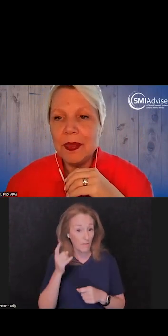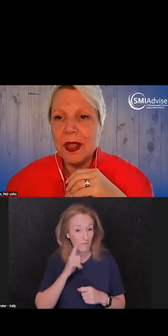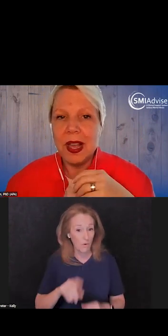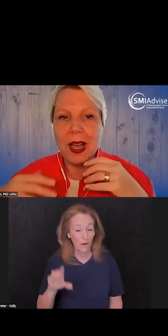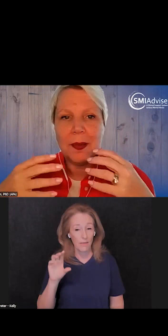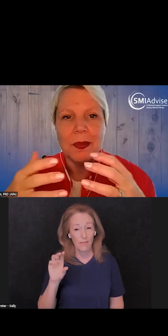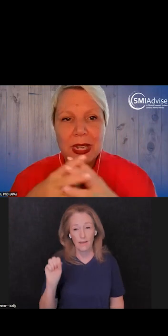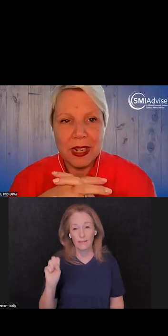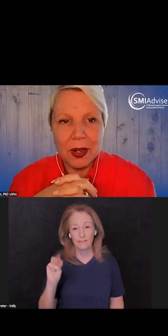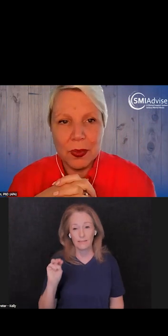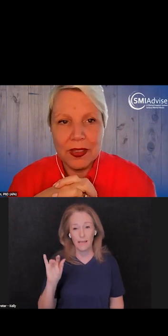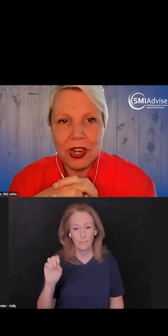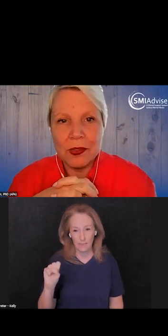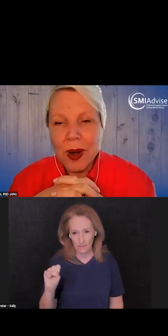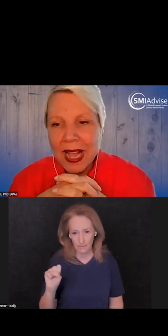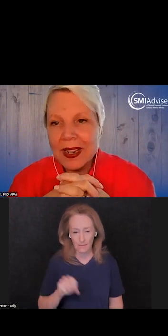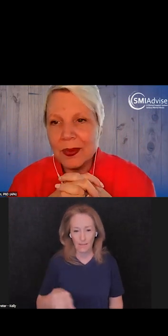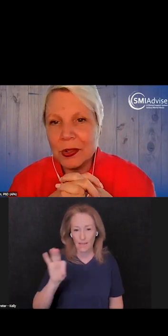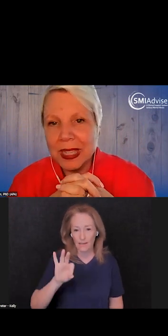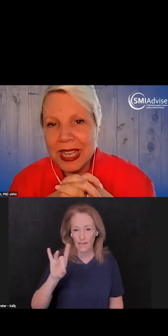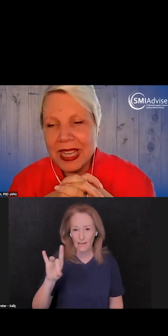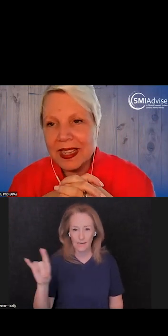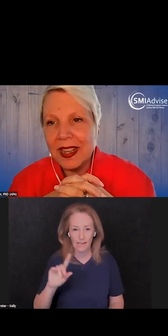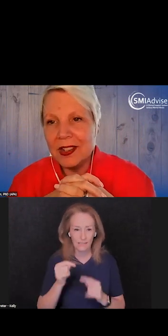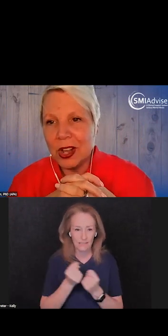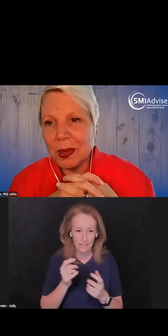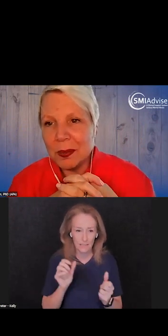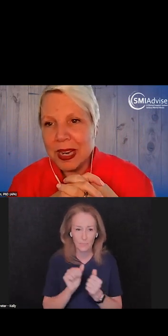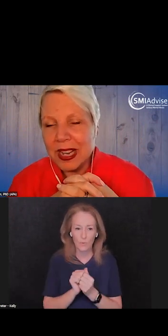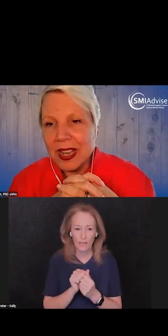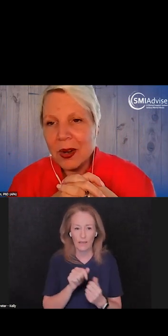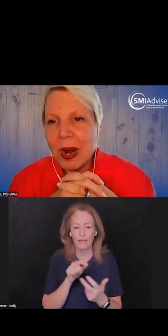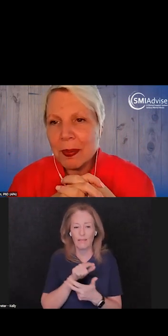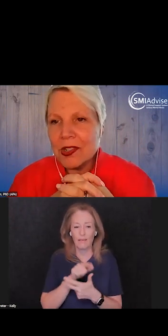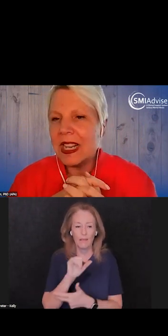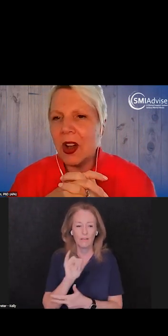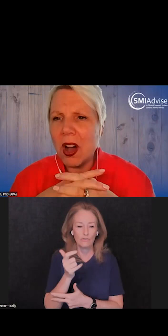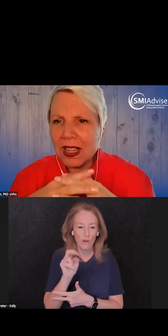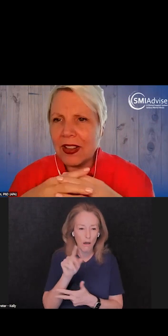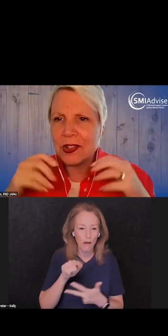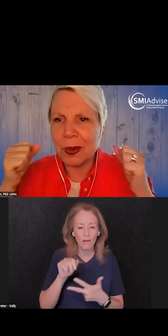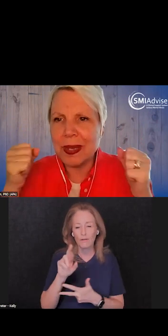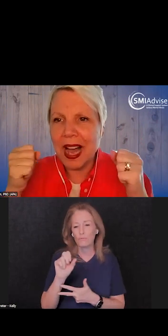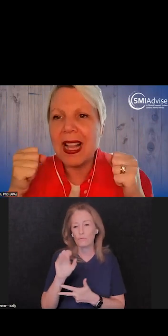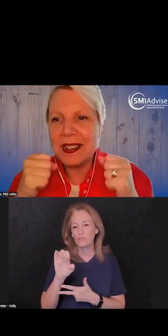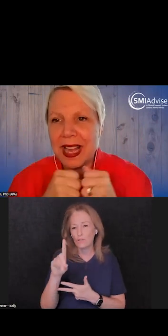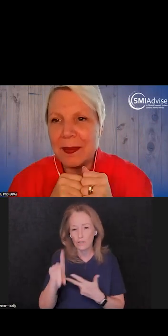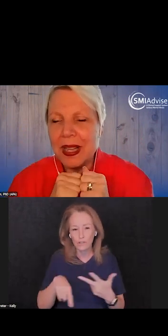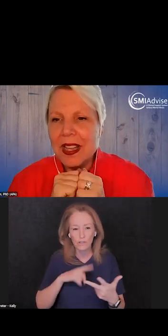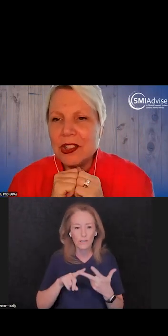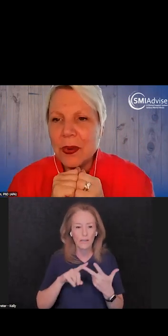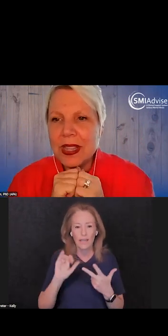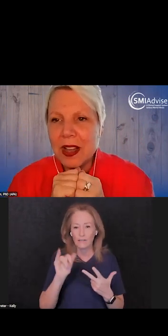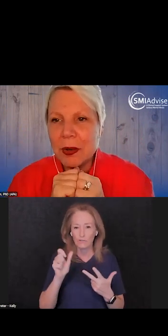team here with James Wright, Richard McKeon, John Palmieri, representing all of us who are behind